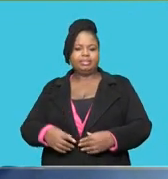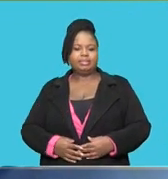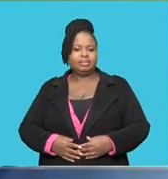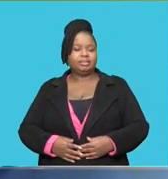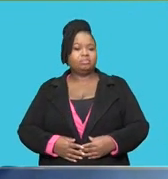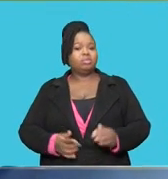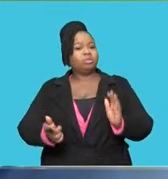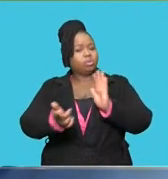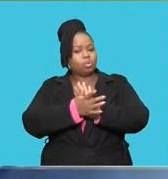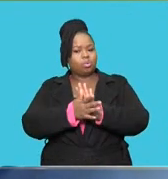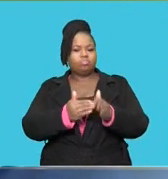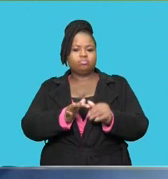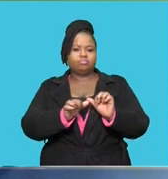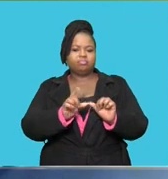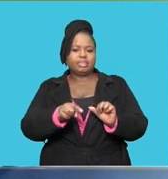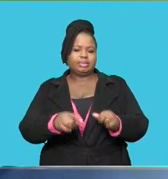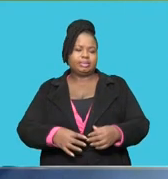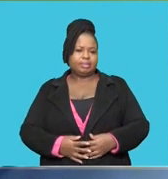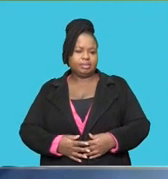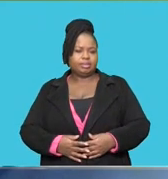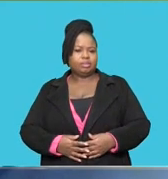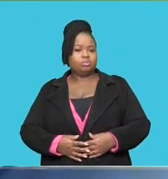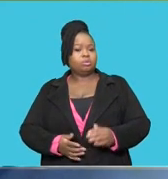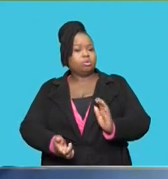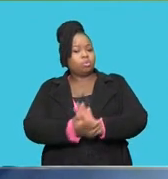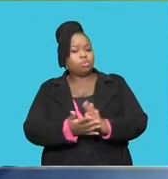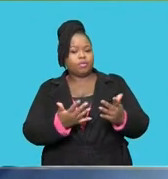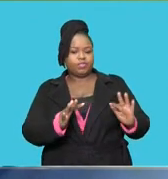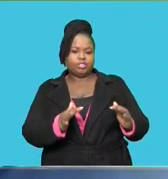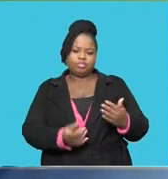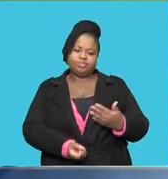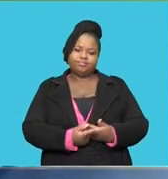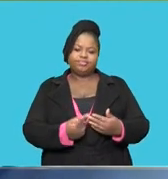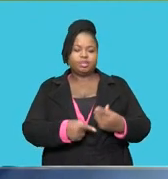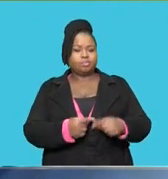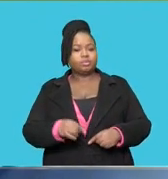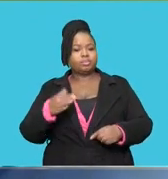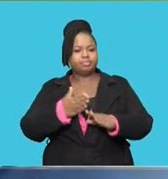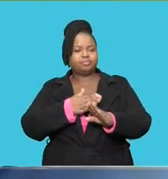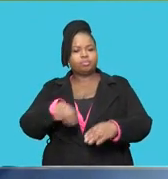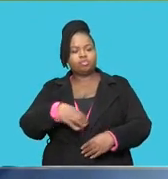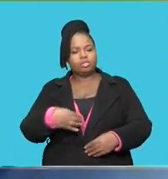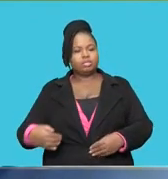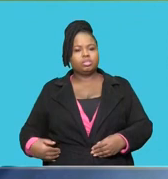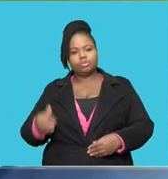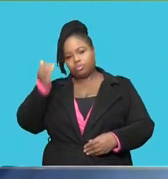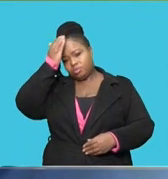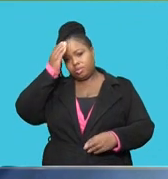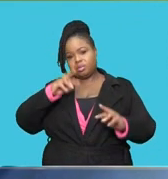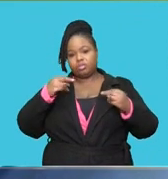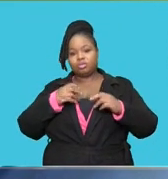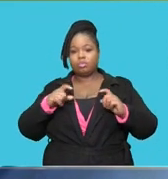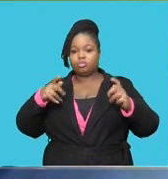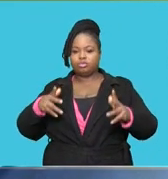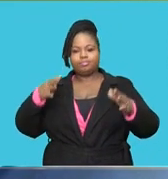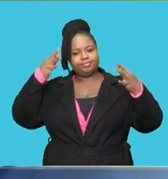and the law must take its course. So the law has taken its course with regards to the former President Zuma. The National Commissioner has